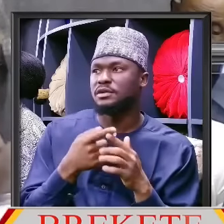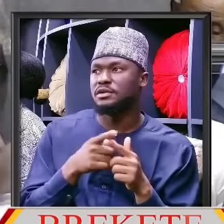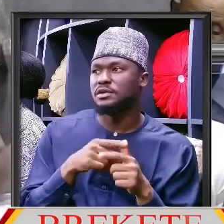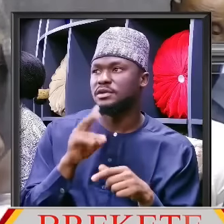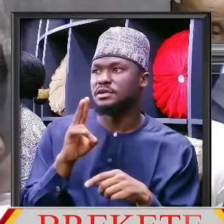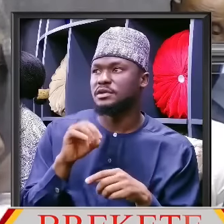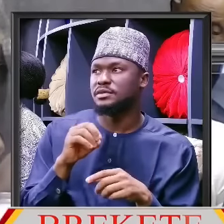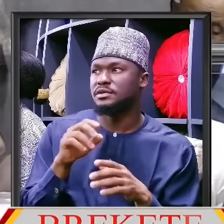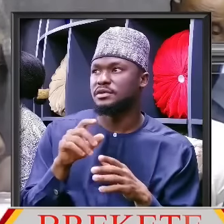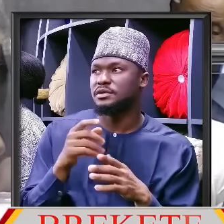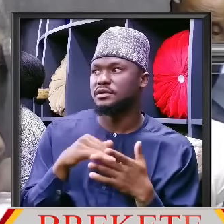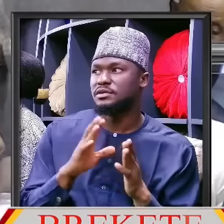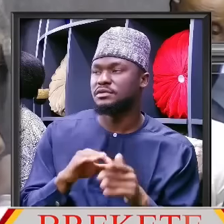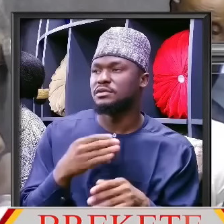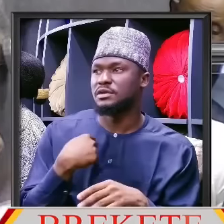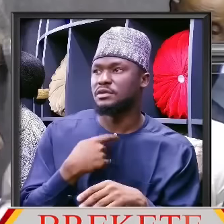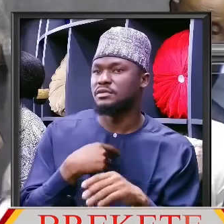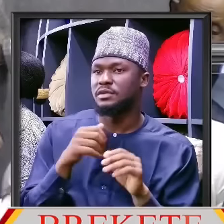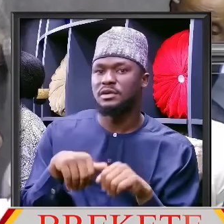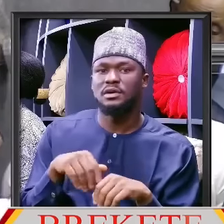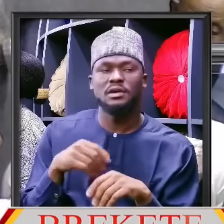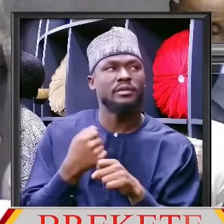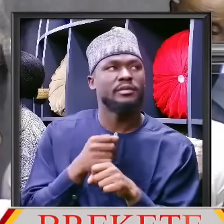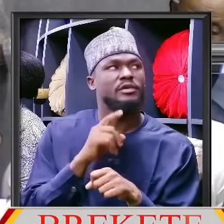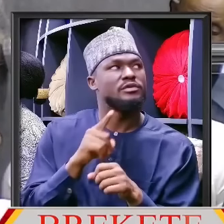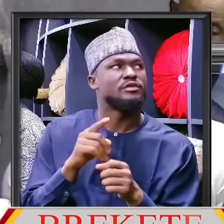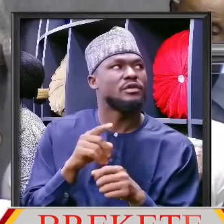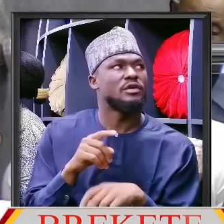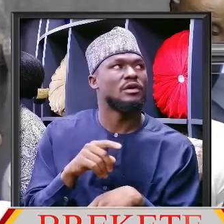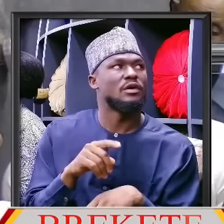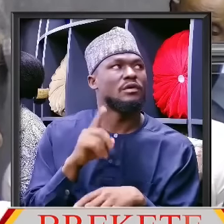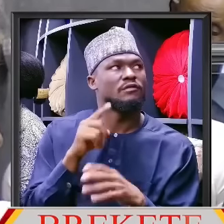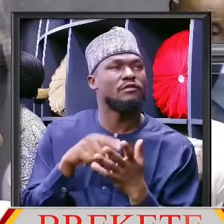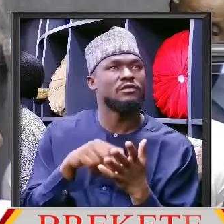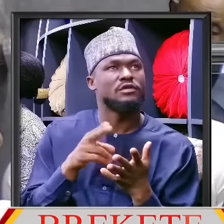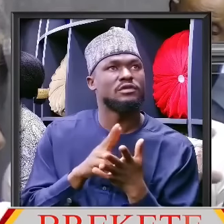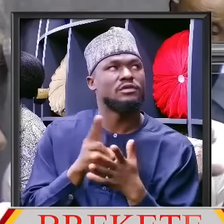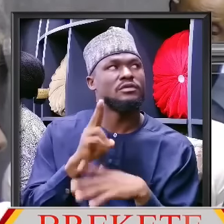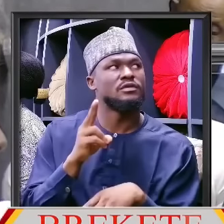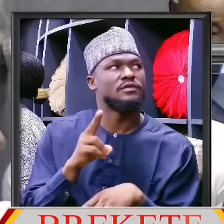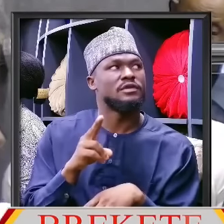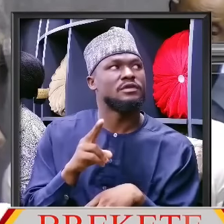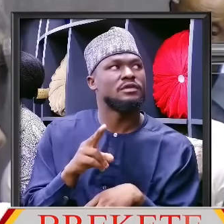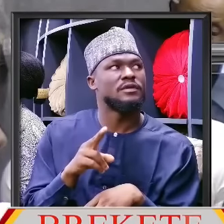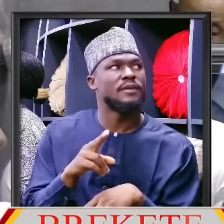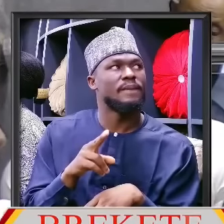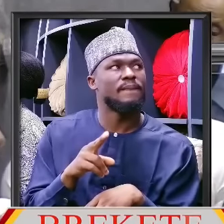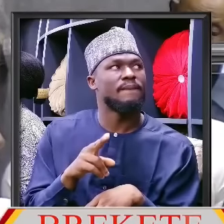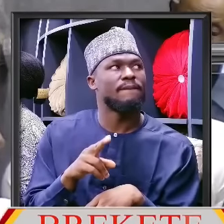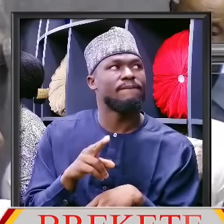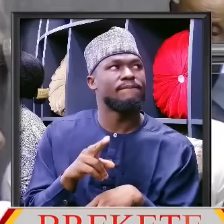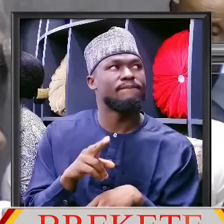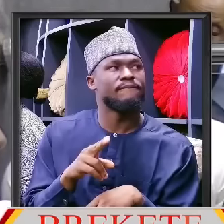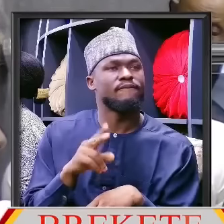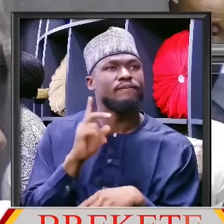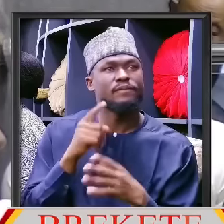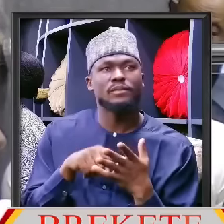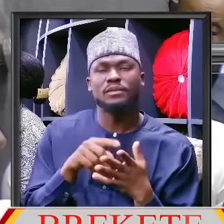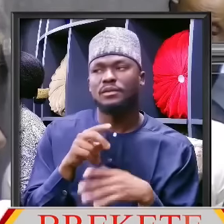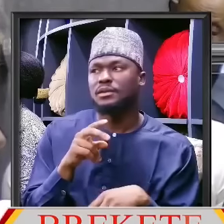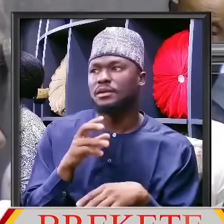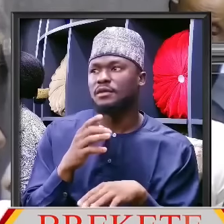400 level class, and we can therefore accommodate 50 from Ambrose Alli University. Despite this vacancy, it